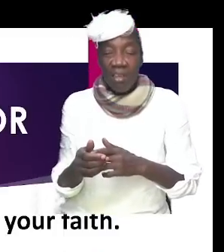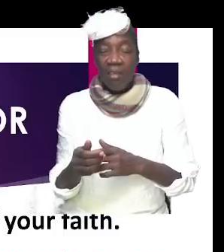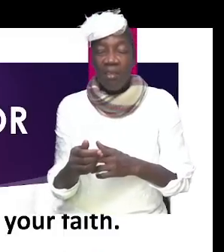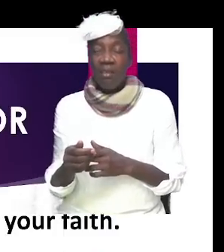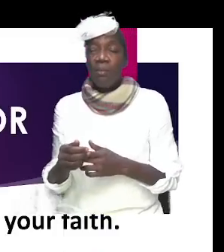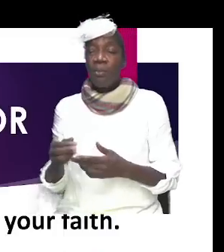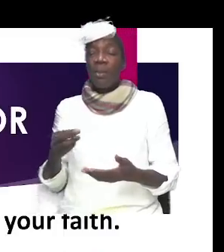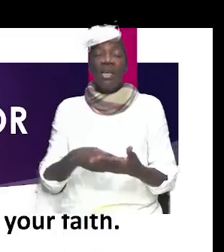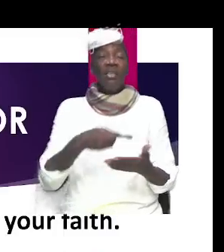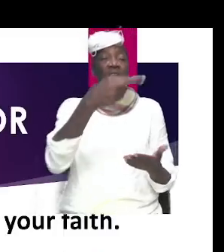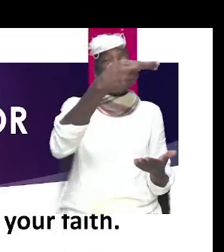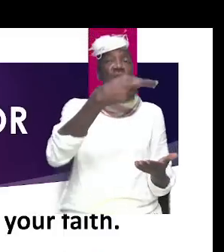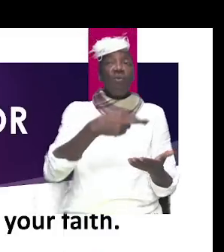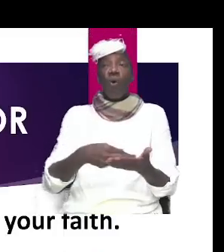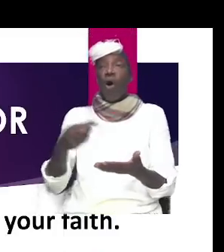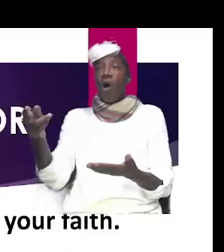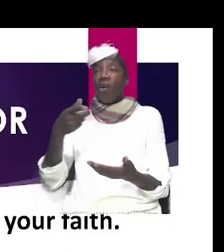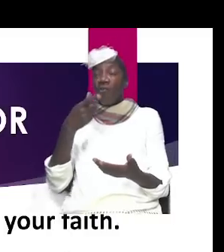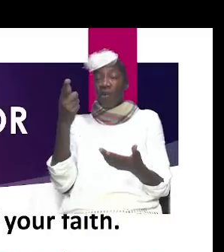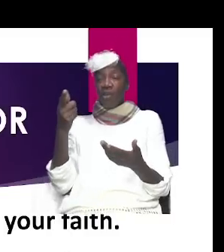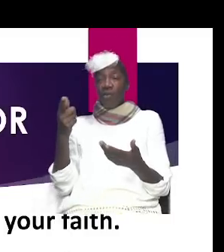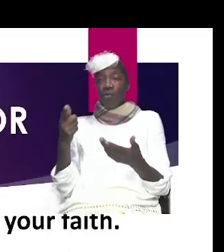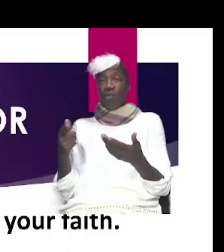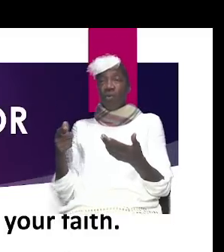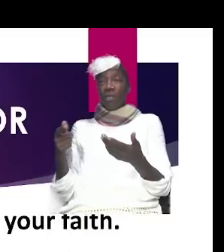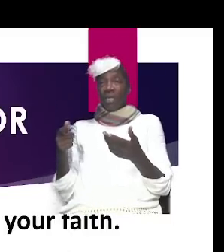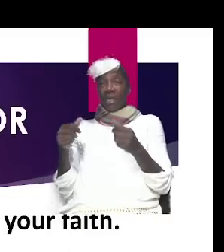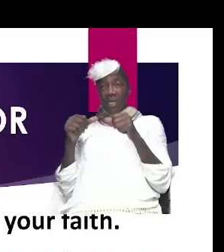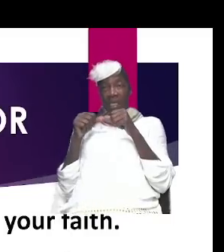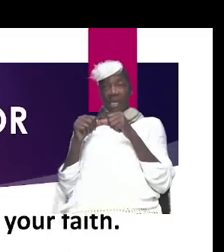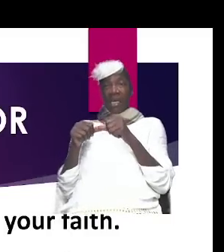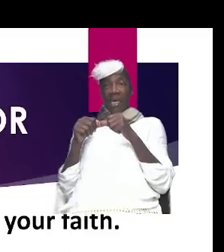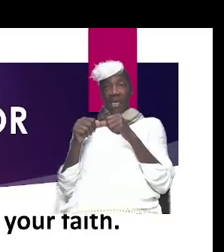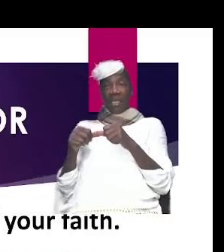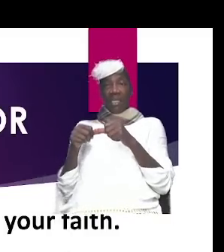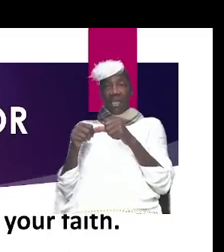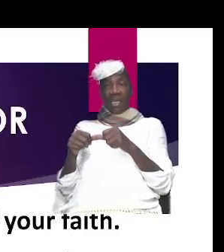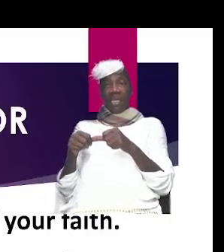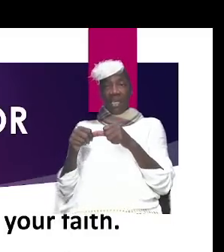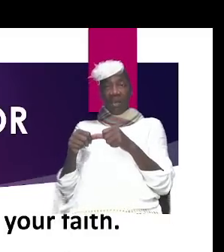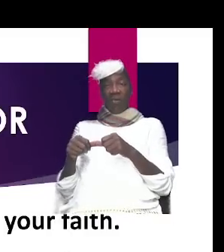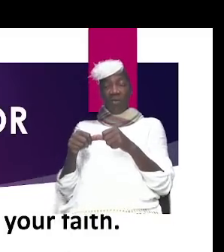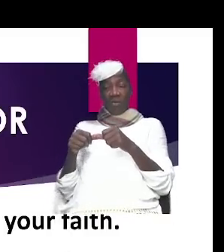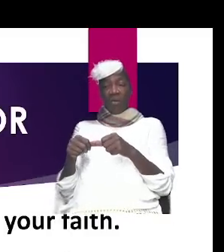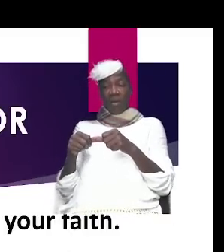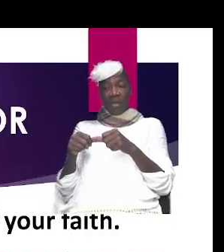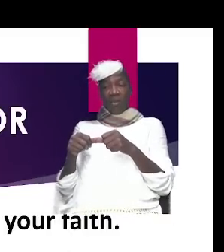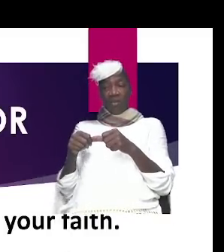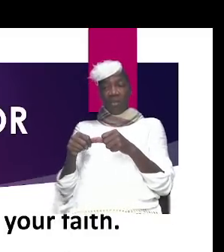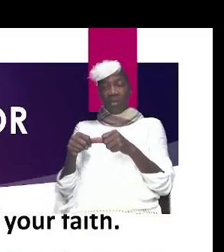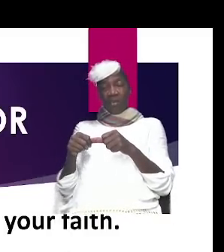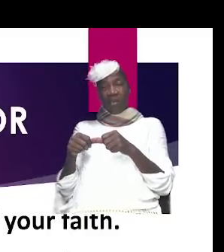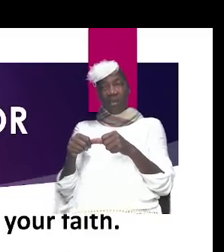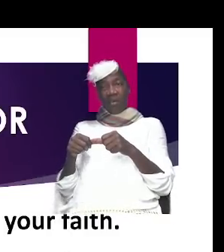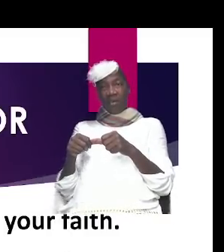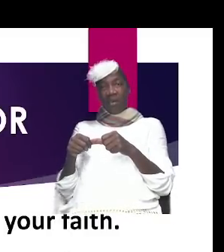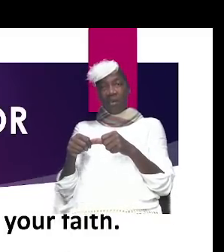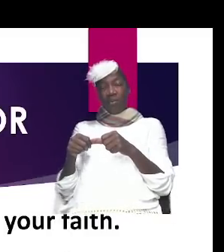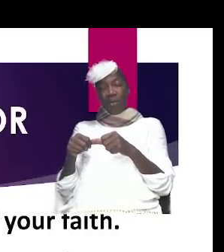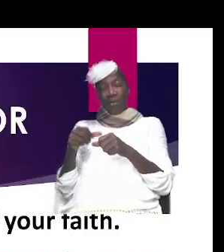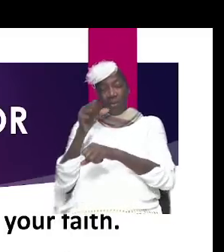reward for you. But what you must do is continue to serve me. So you, at your workplace, you may be fired.